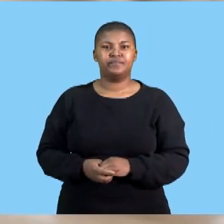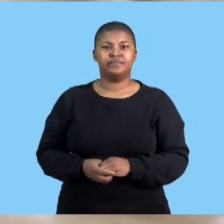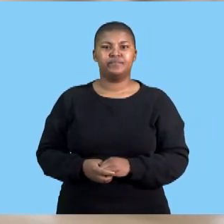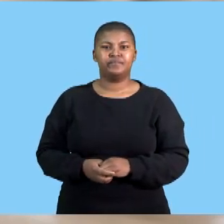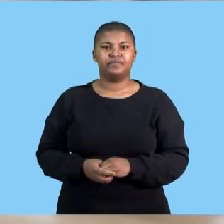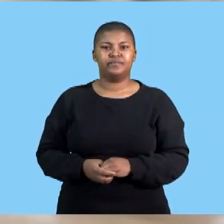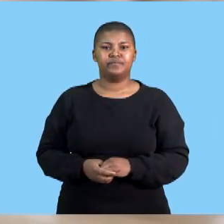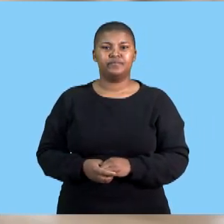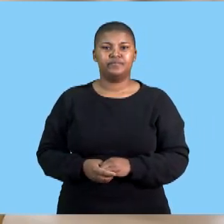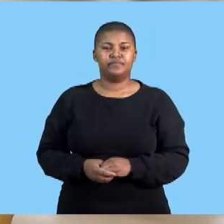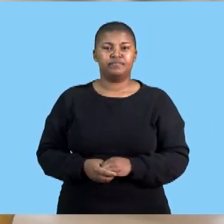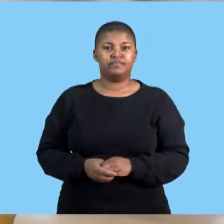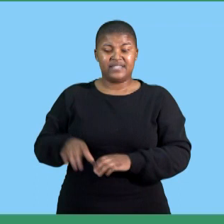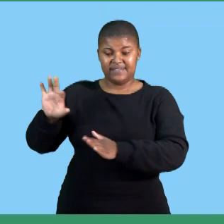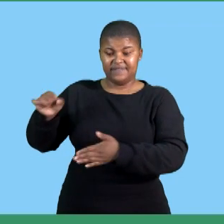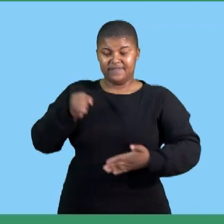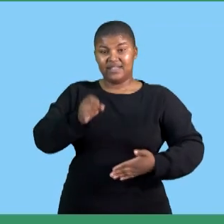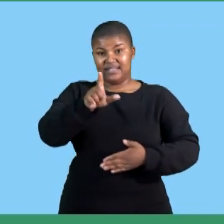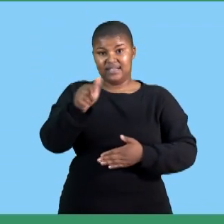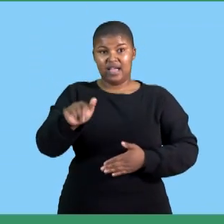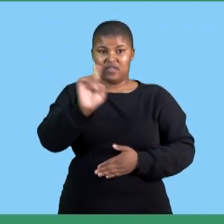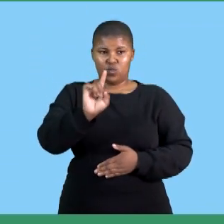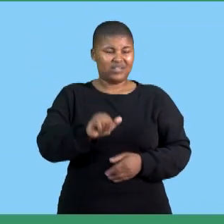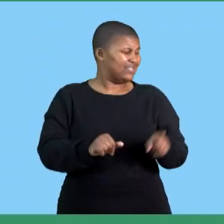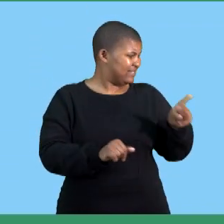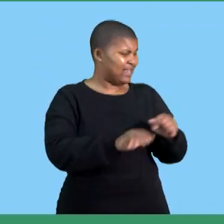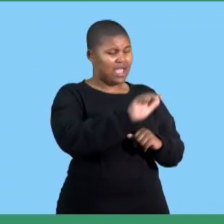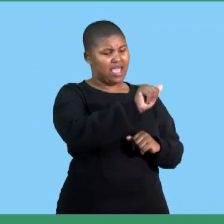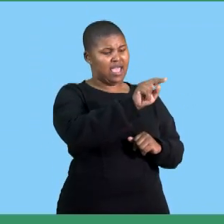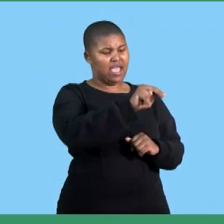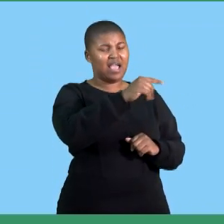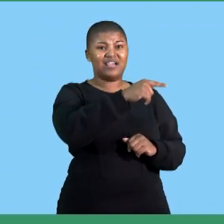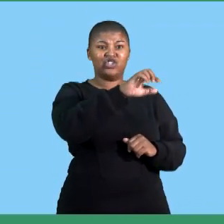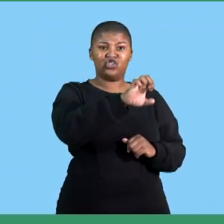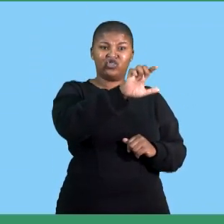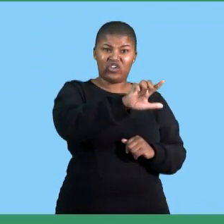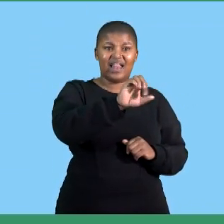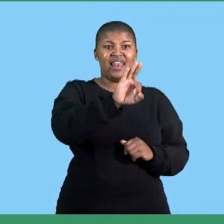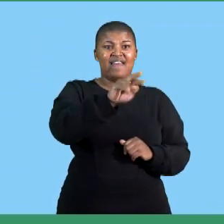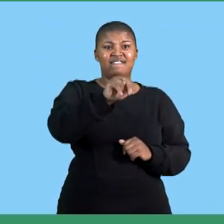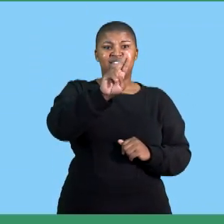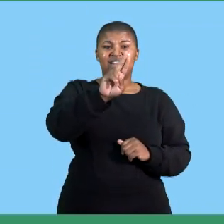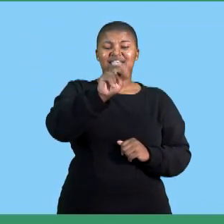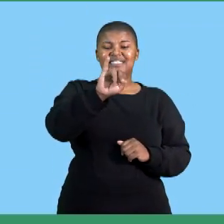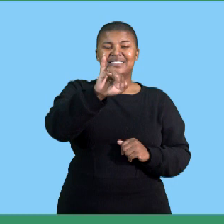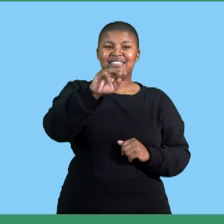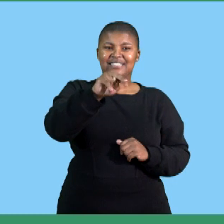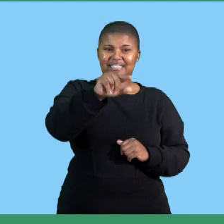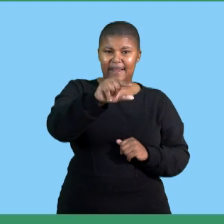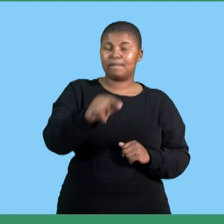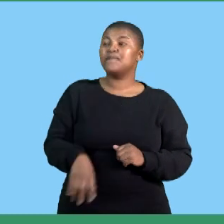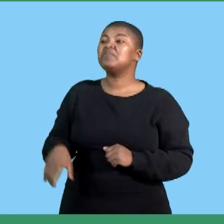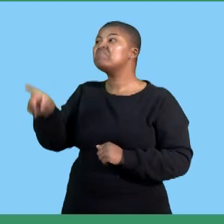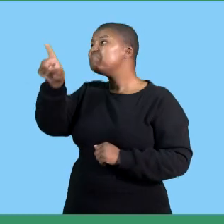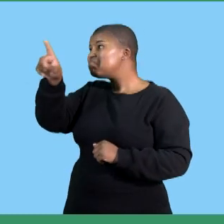Now, another source of funding is angel funding. Sometimes a wealthy entrepreneur offers financial help